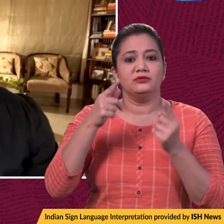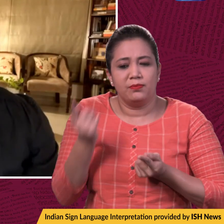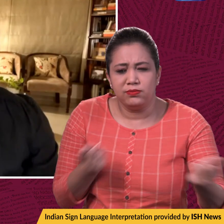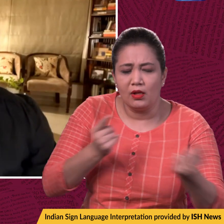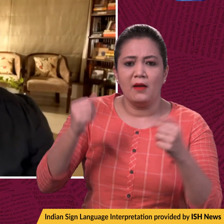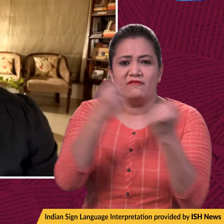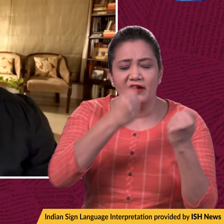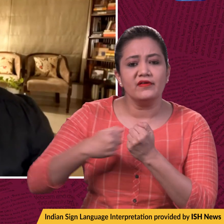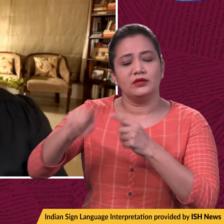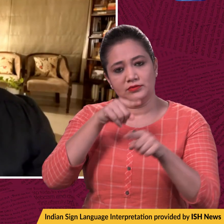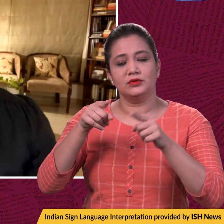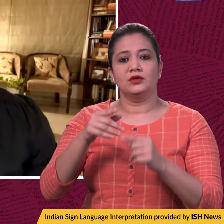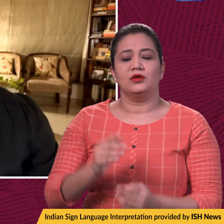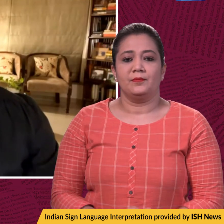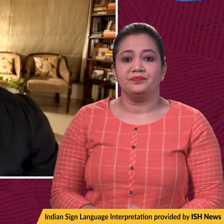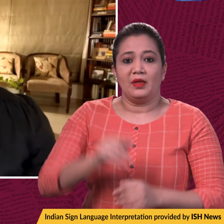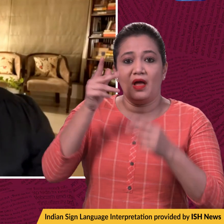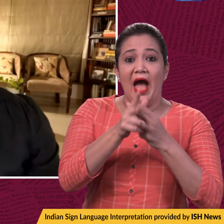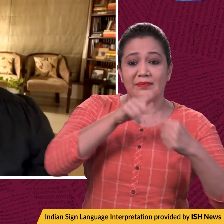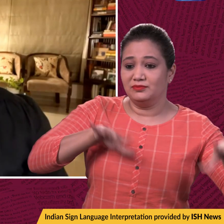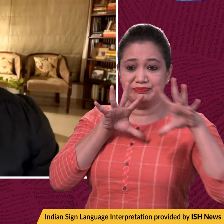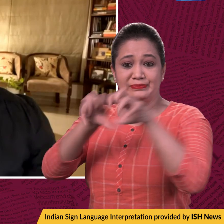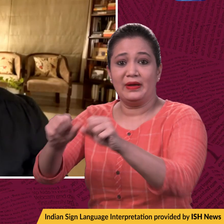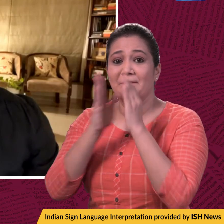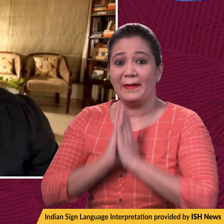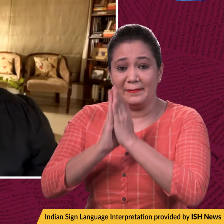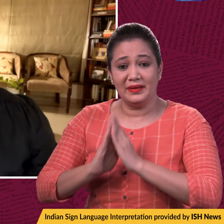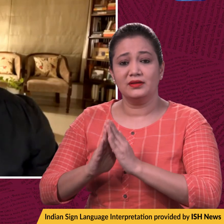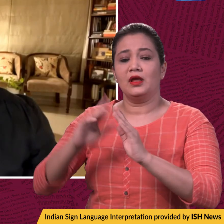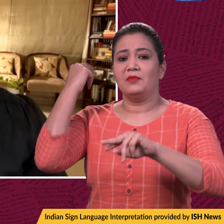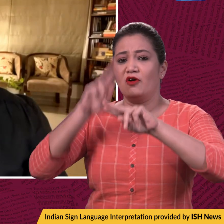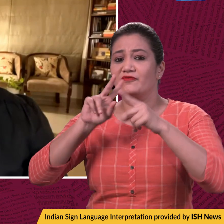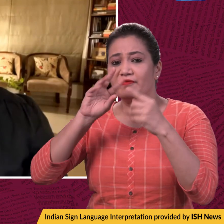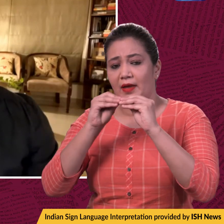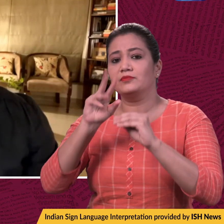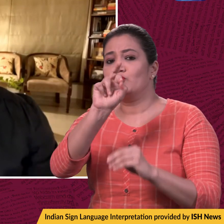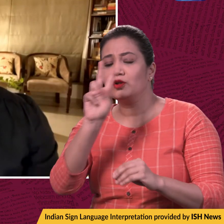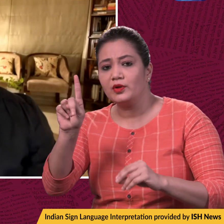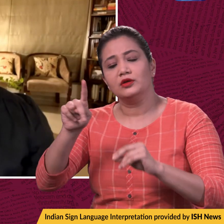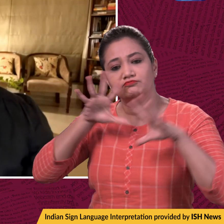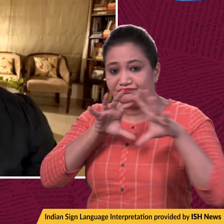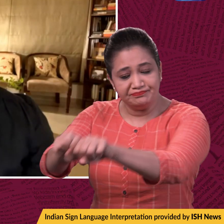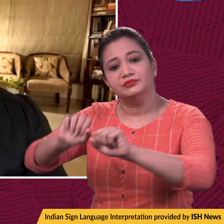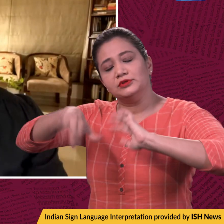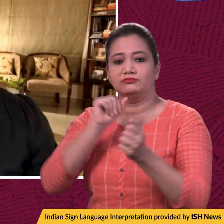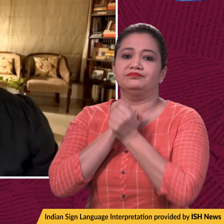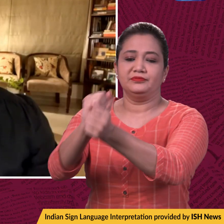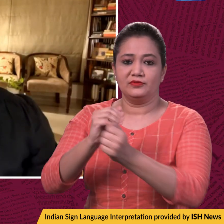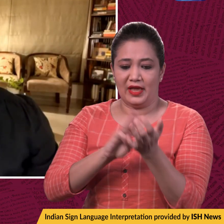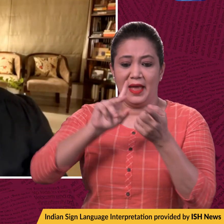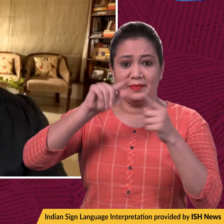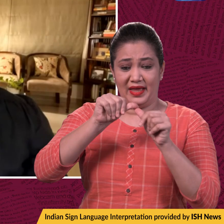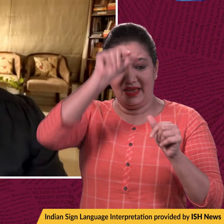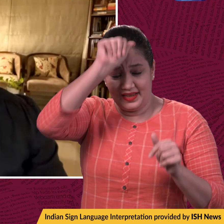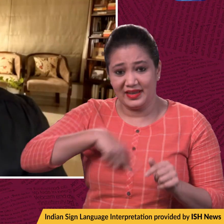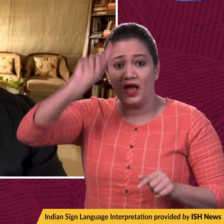inciting violence, among others. She was arrested after a military coup in February this year took over the country. The Ministry of External